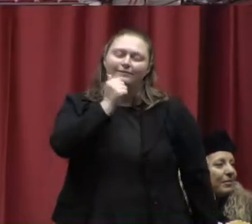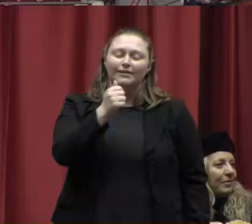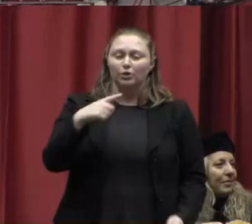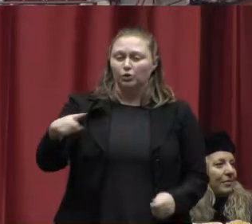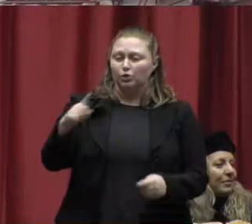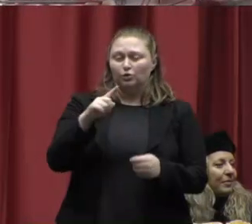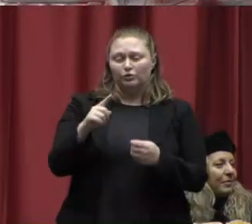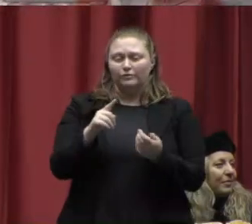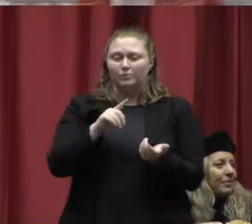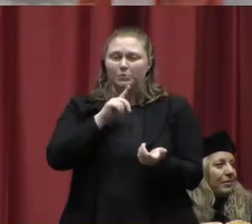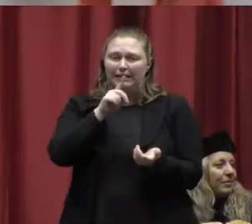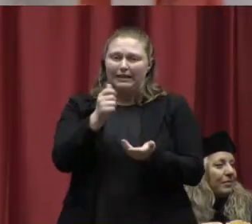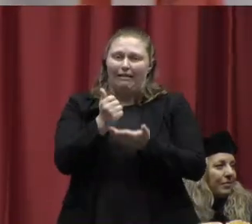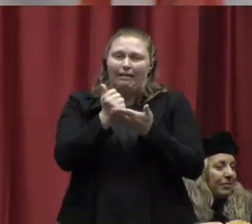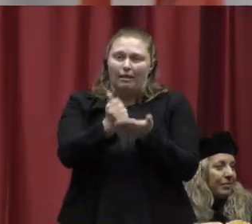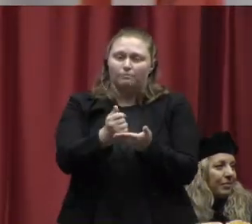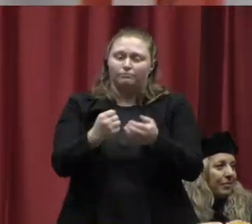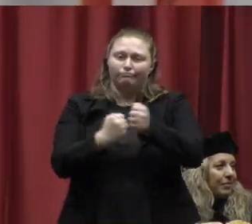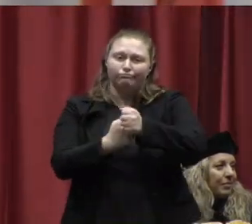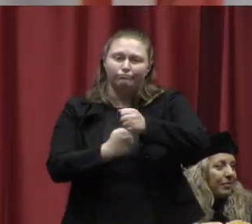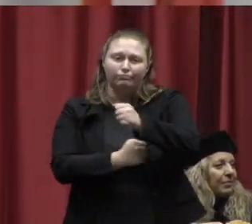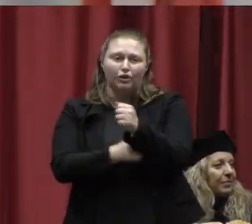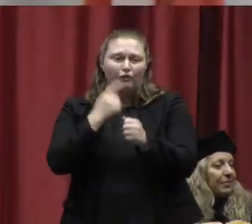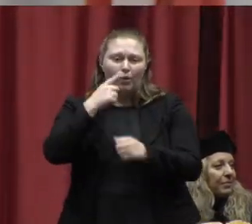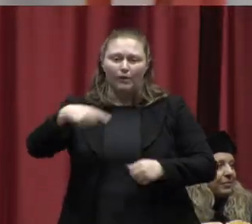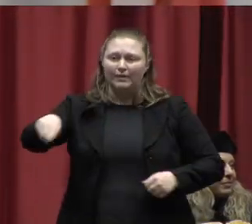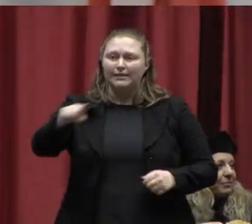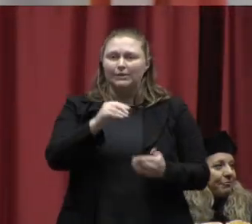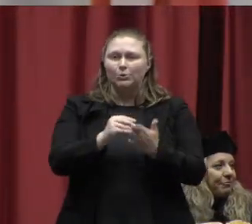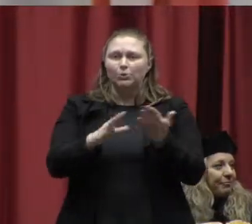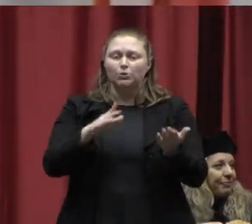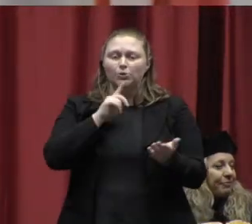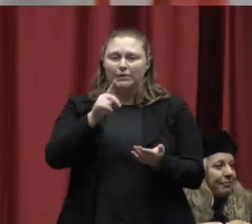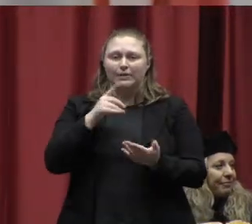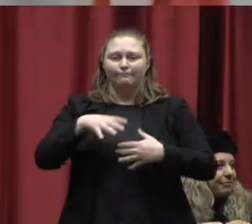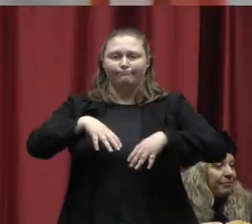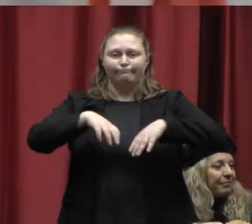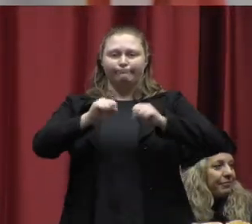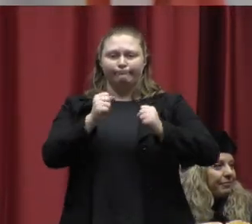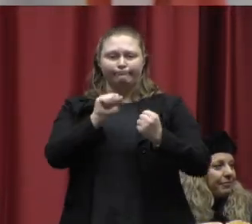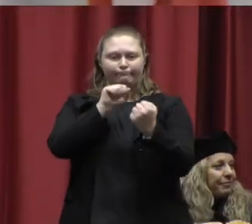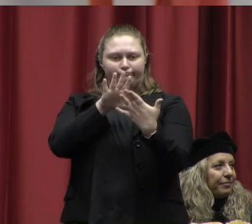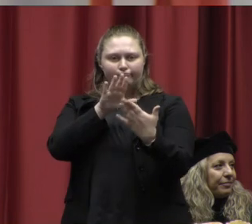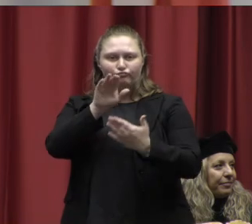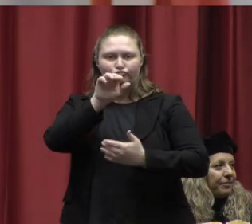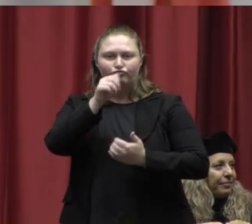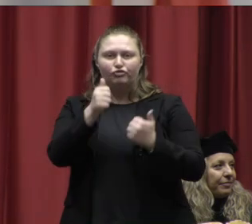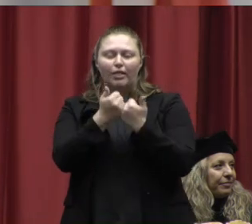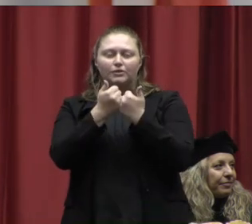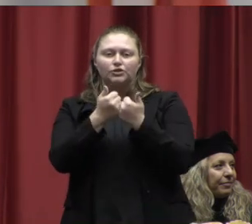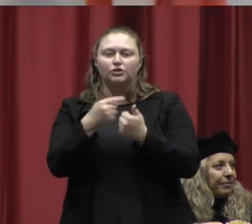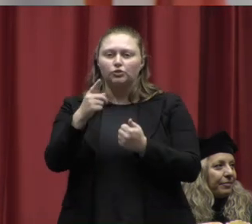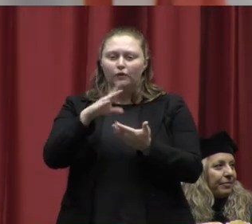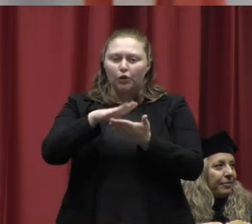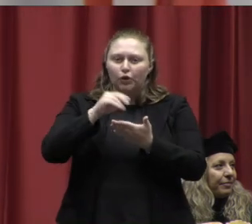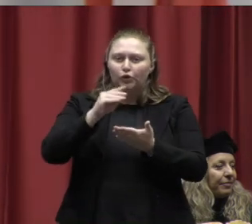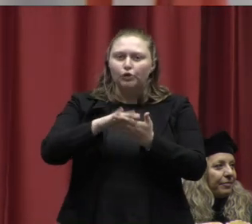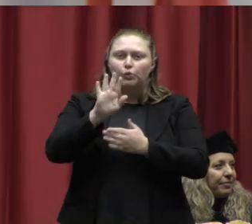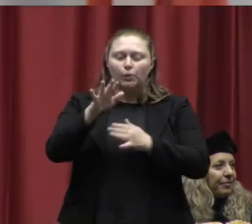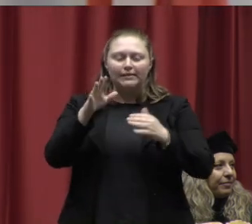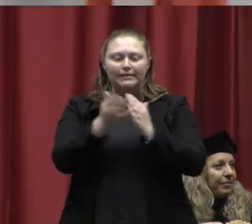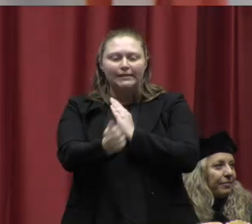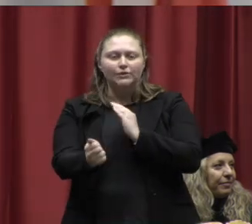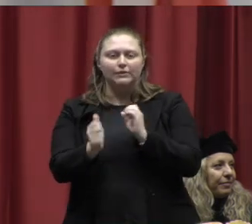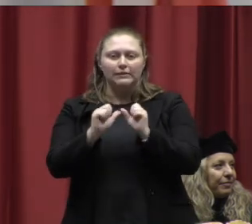box, to innovate and take on challenges that rock. You've honed your skills, you've learned to lead,